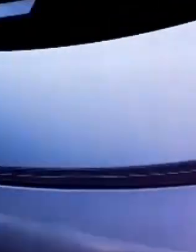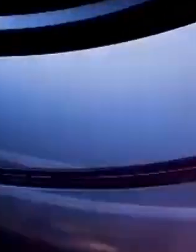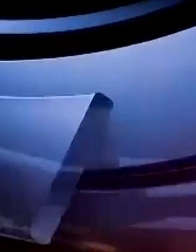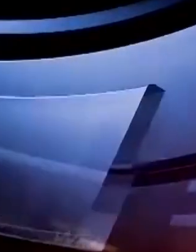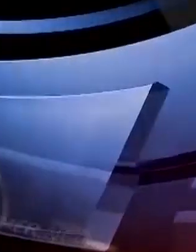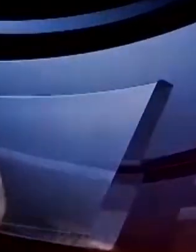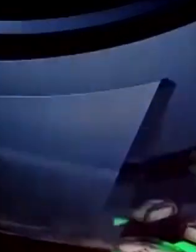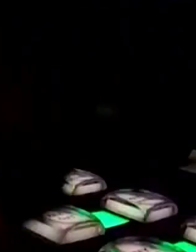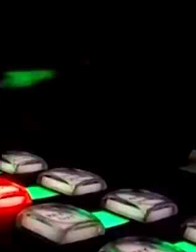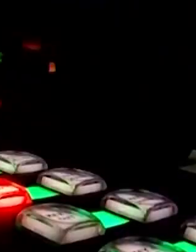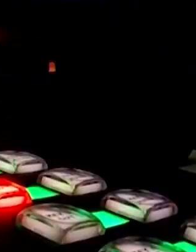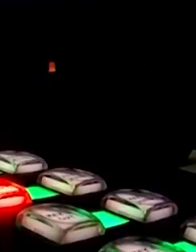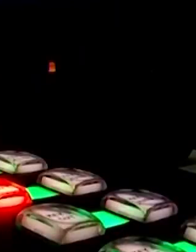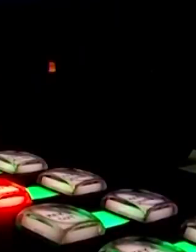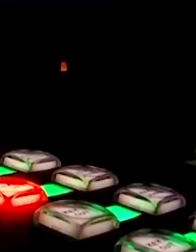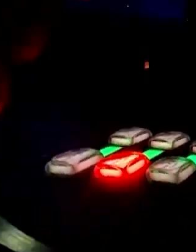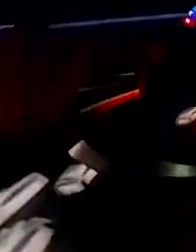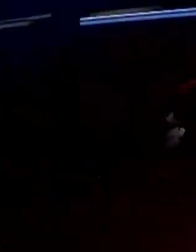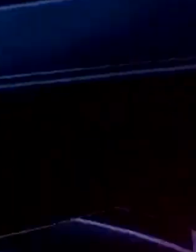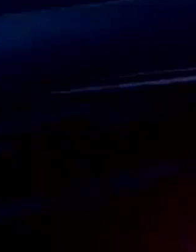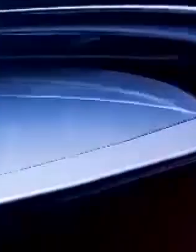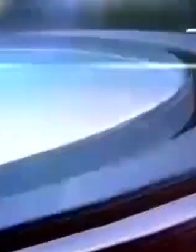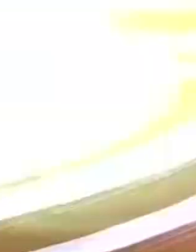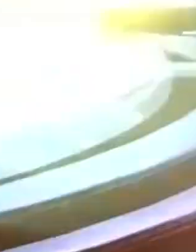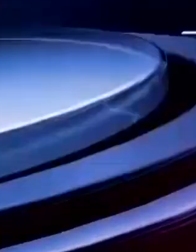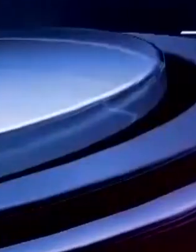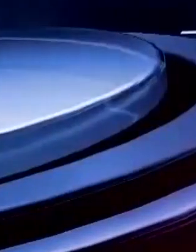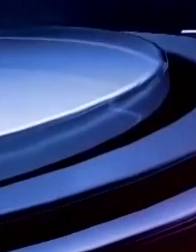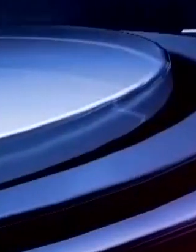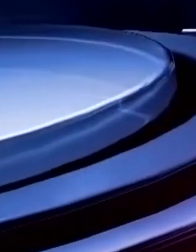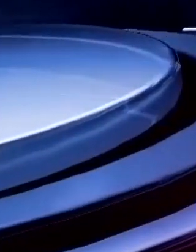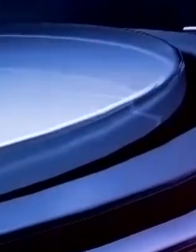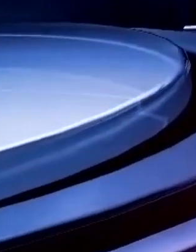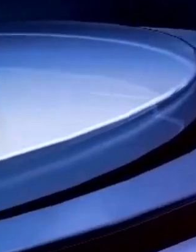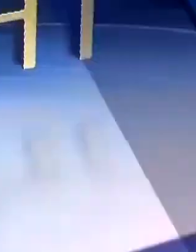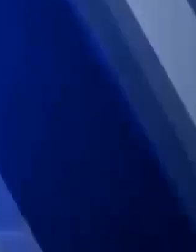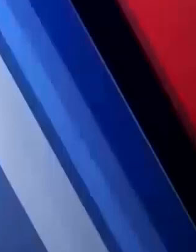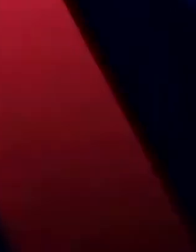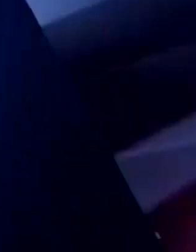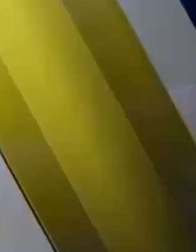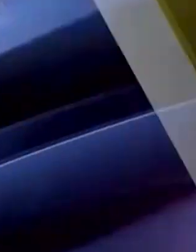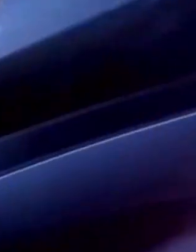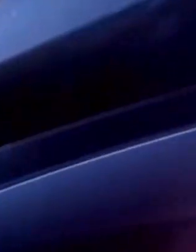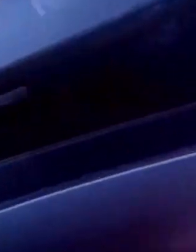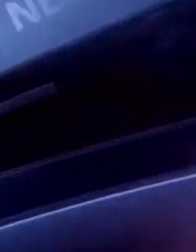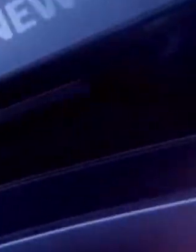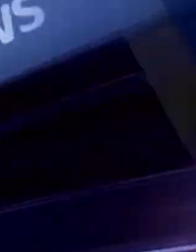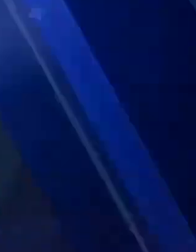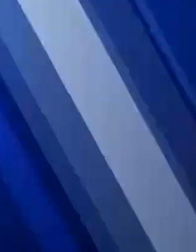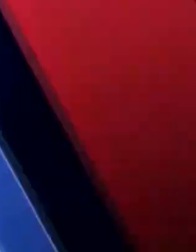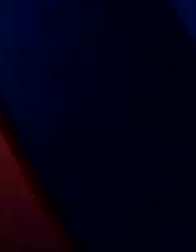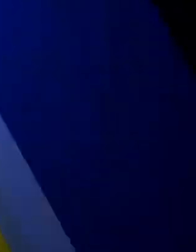Broadcasting from our studios in the Pine St. Michael, this is CBC News Night, starting now.